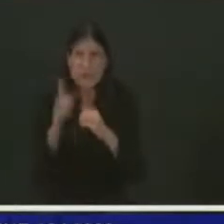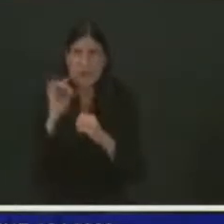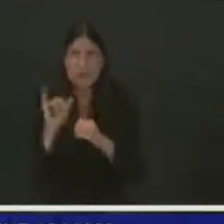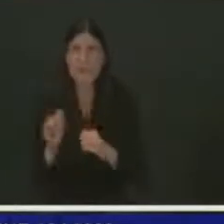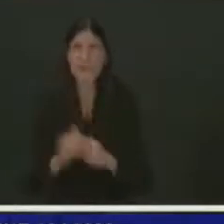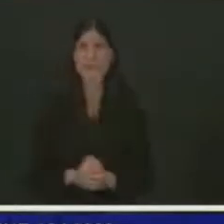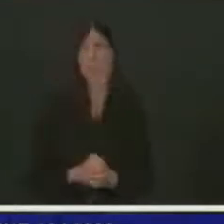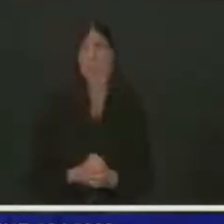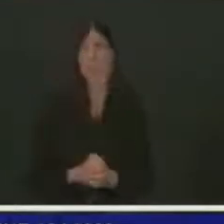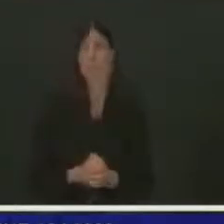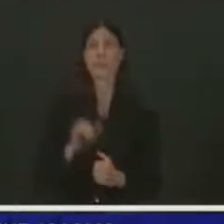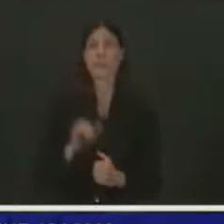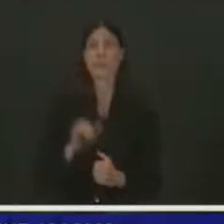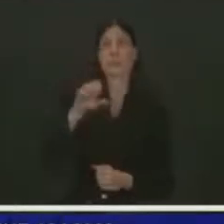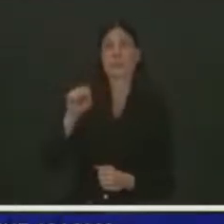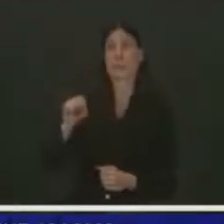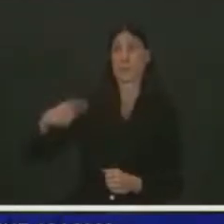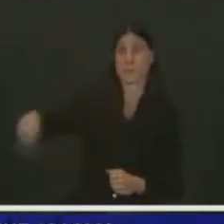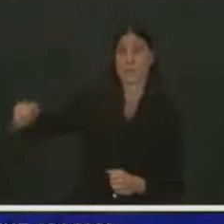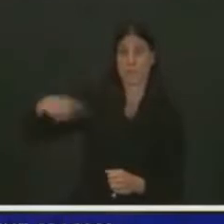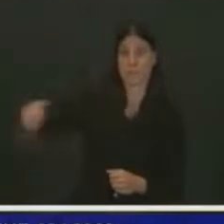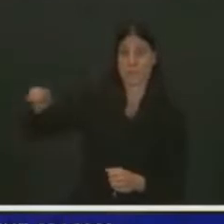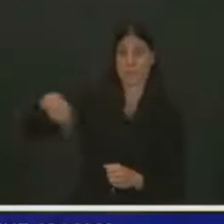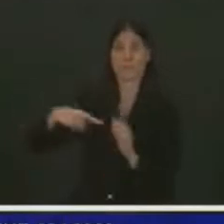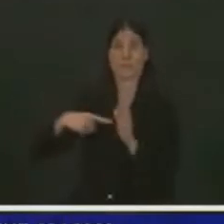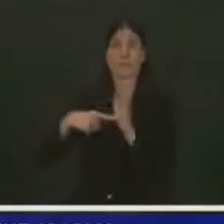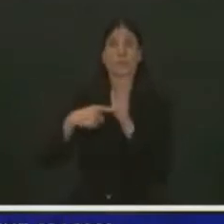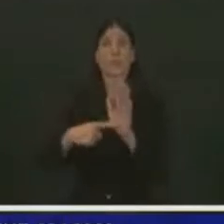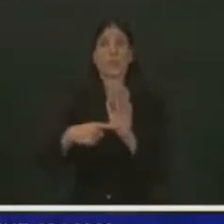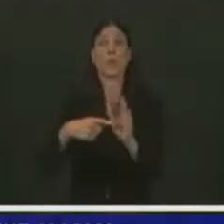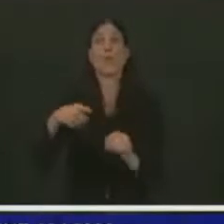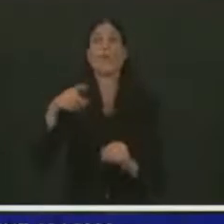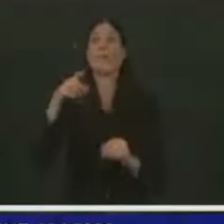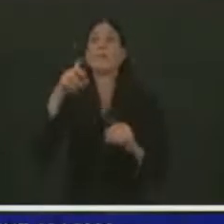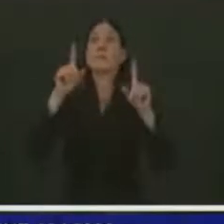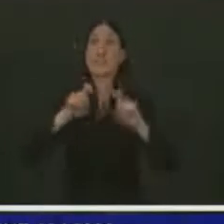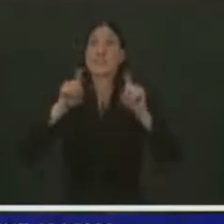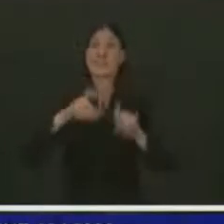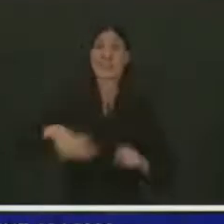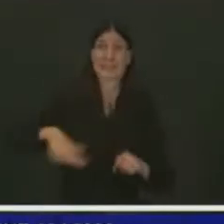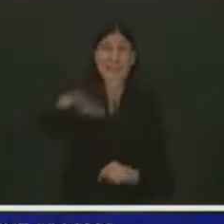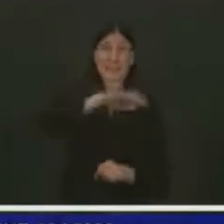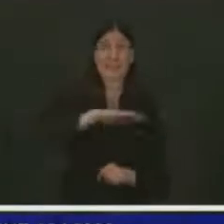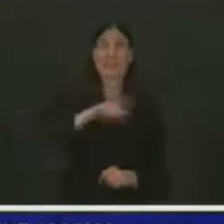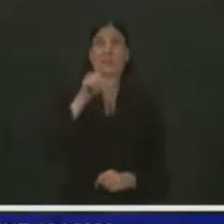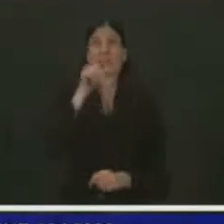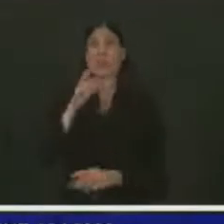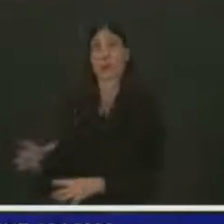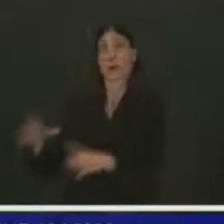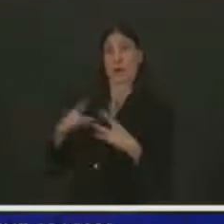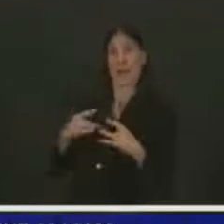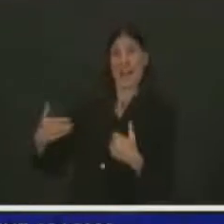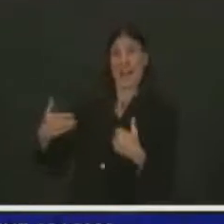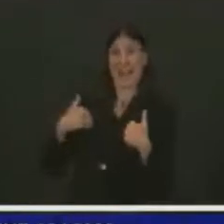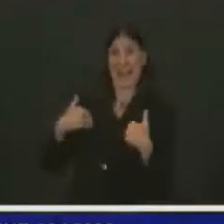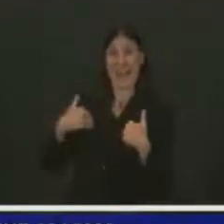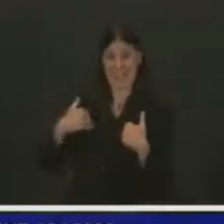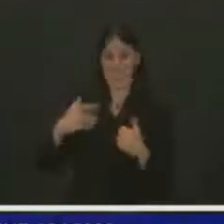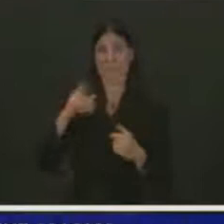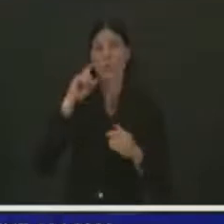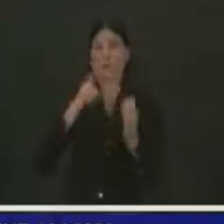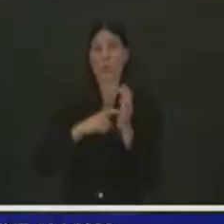for Latino Rhode Islanders is roughly around 8.2%. So that